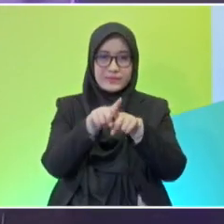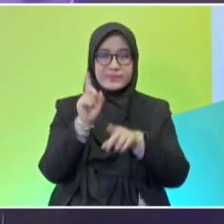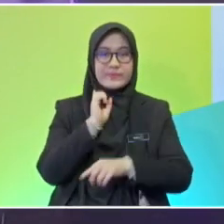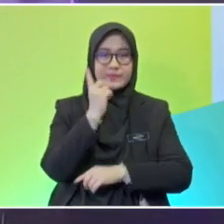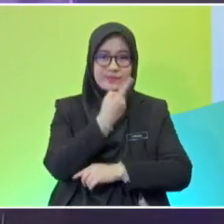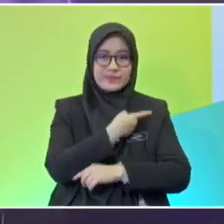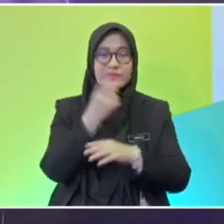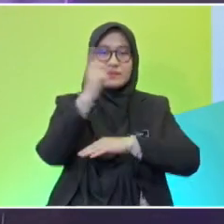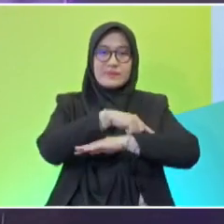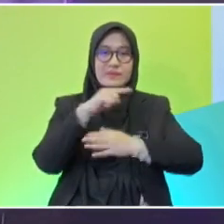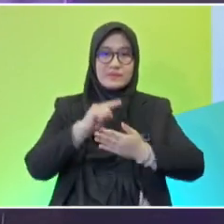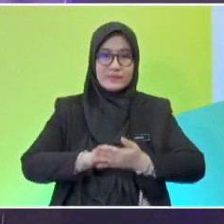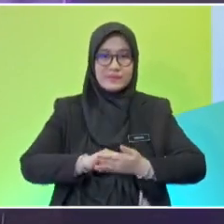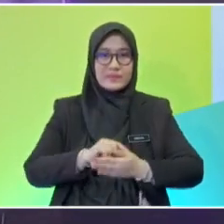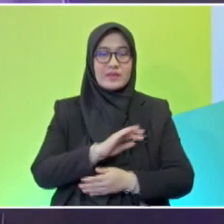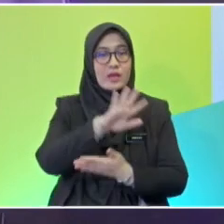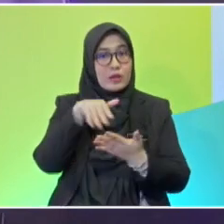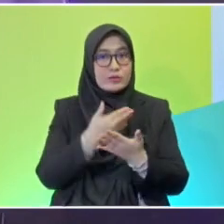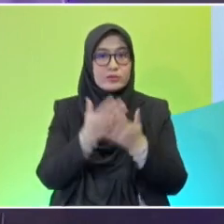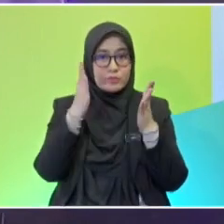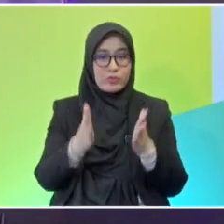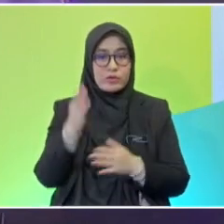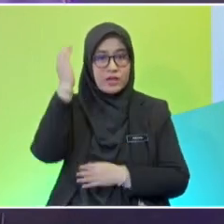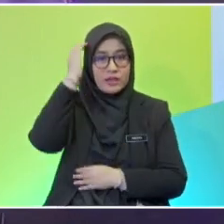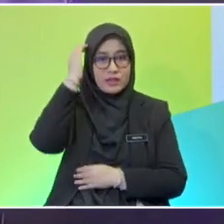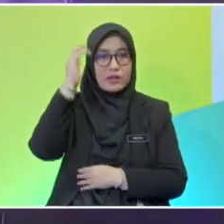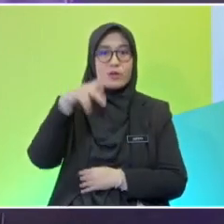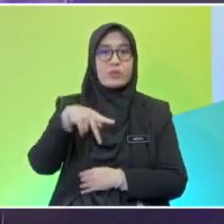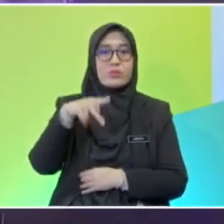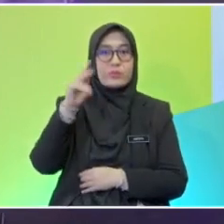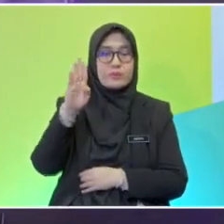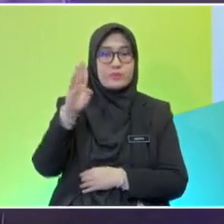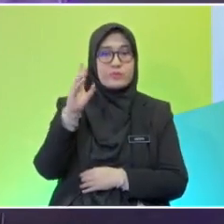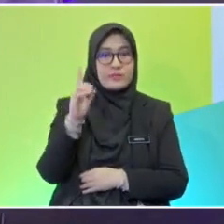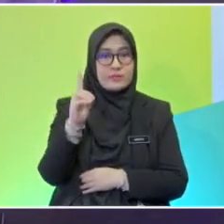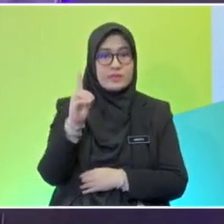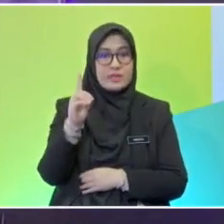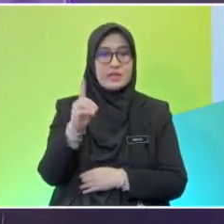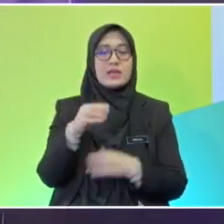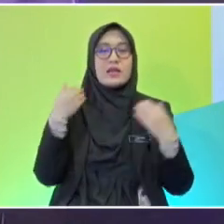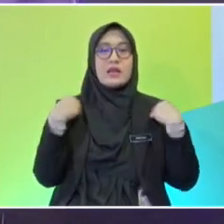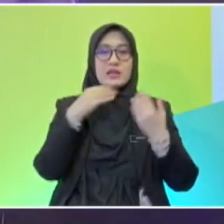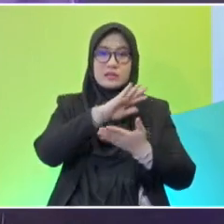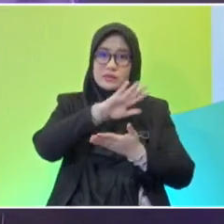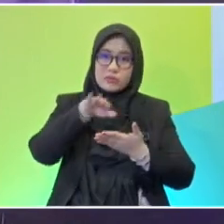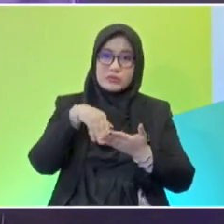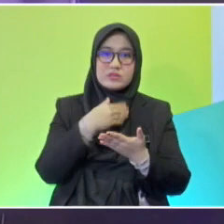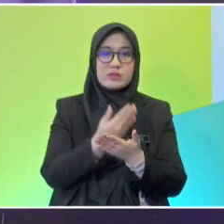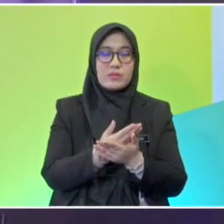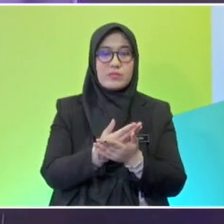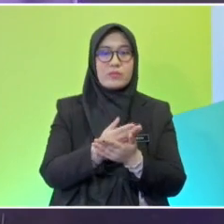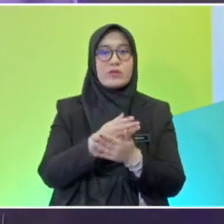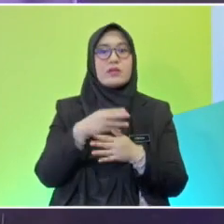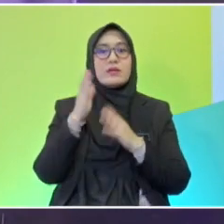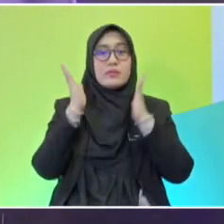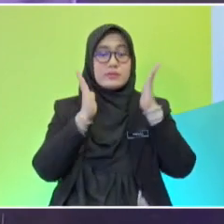well, classroom-based assessments anywhere for English or for Bahasa Melayu, it's always done on a holistic